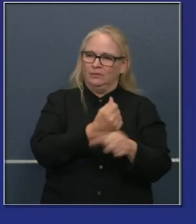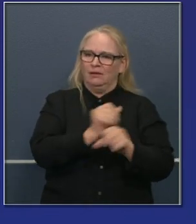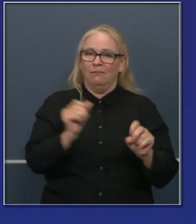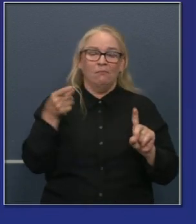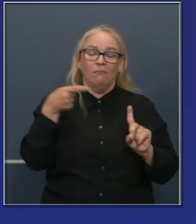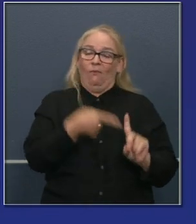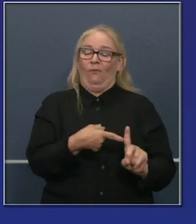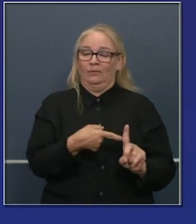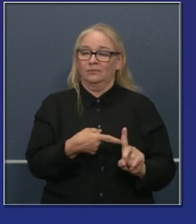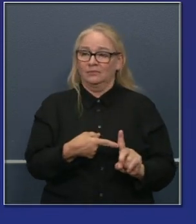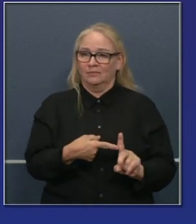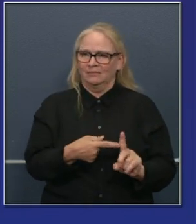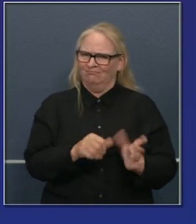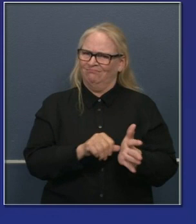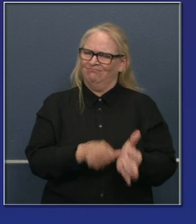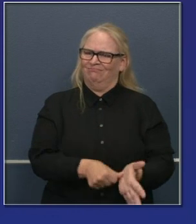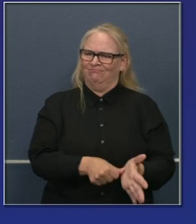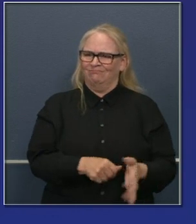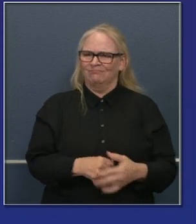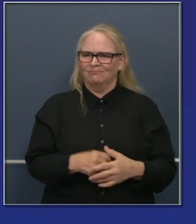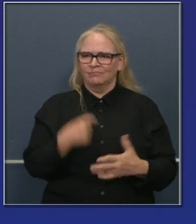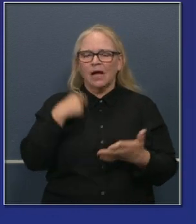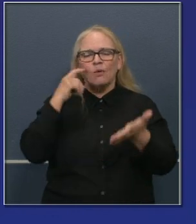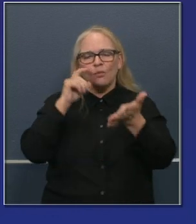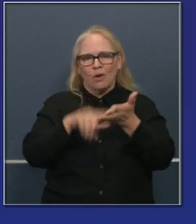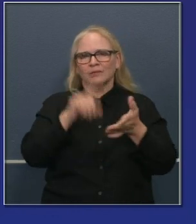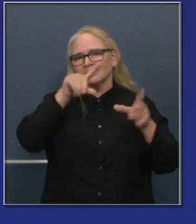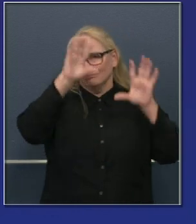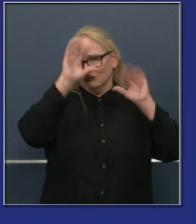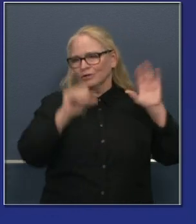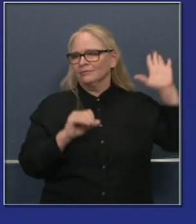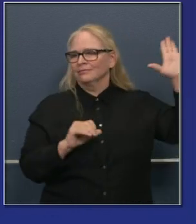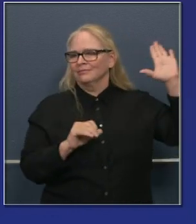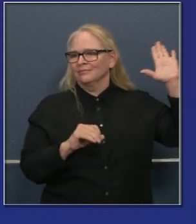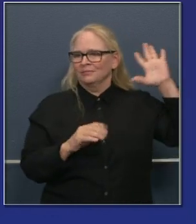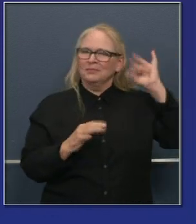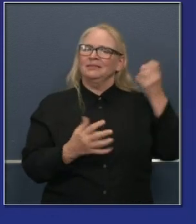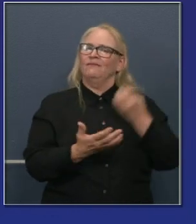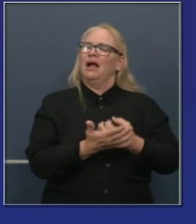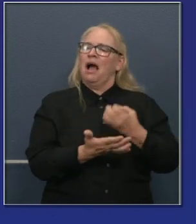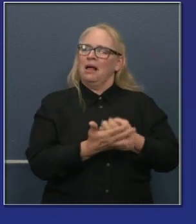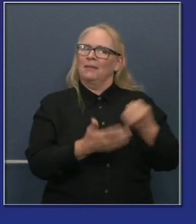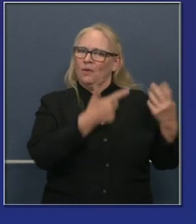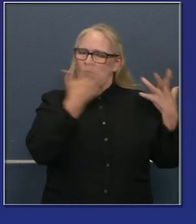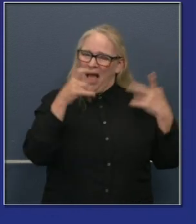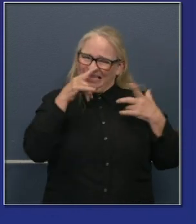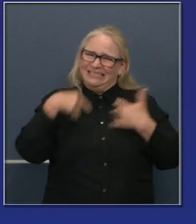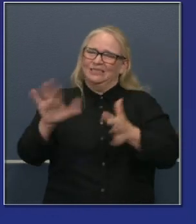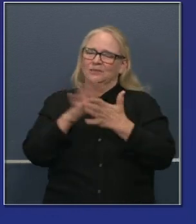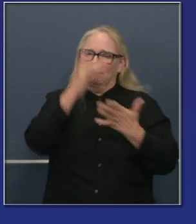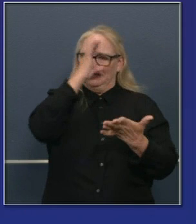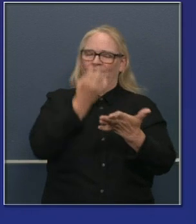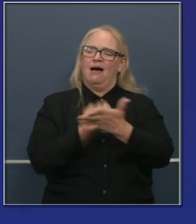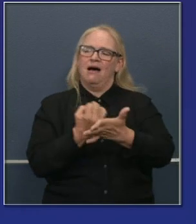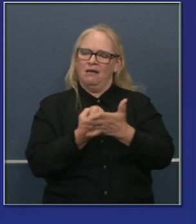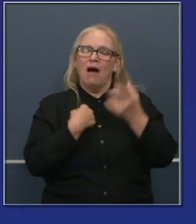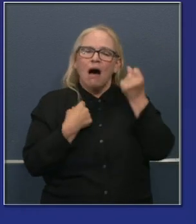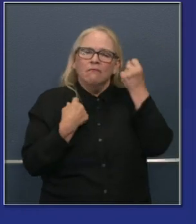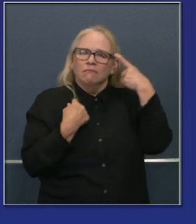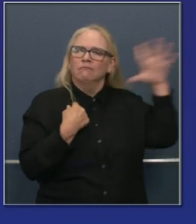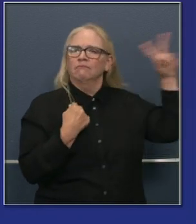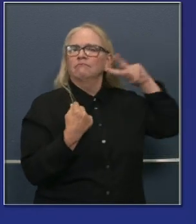extend, and I recognize the president's insistence from an economic paradigm. I get that. it also impacts the